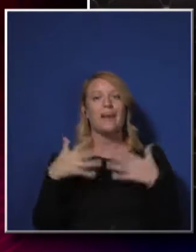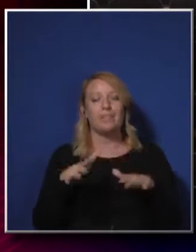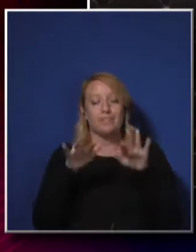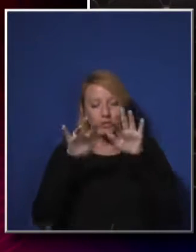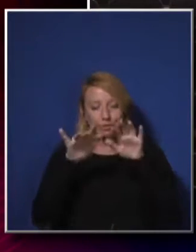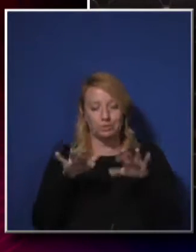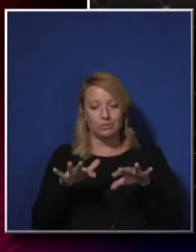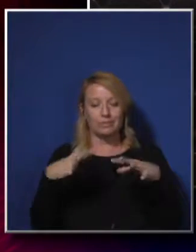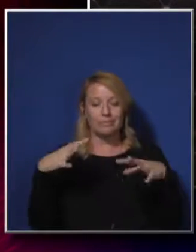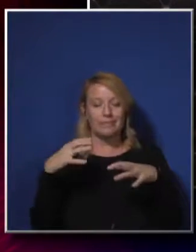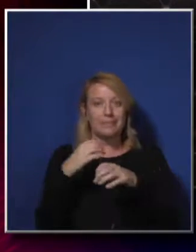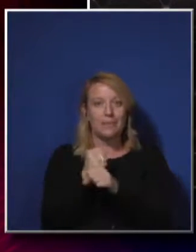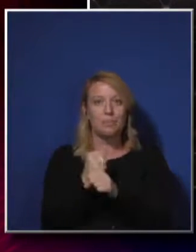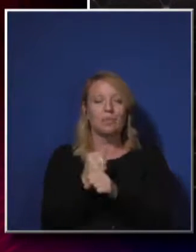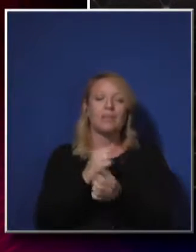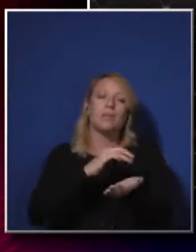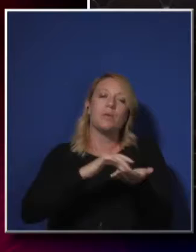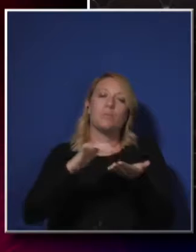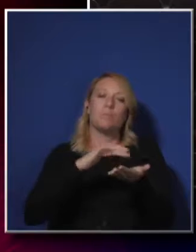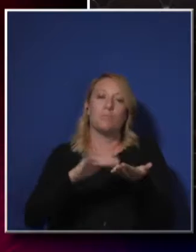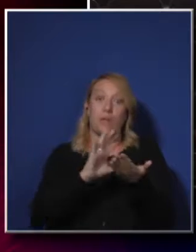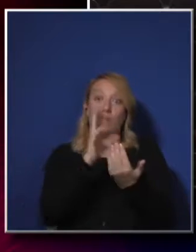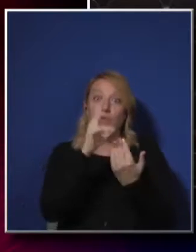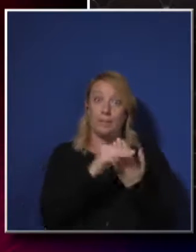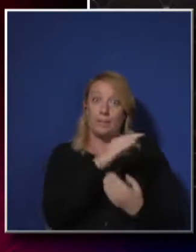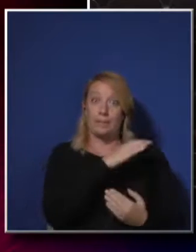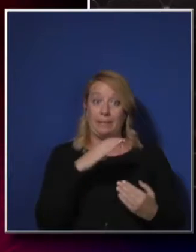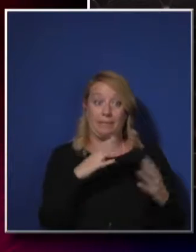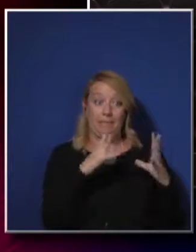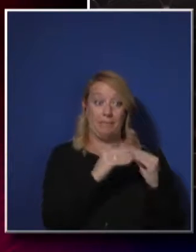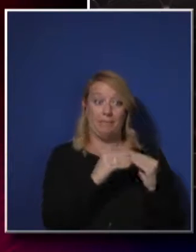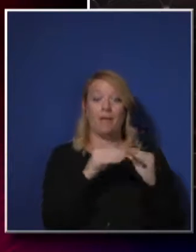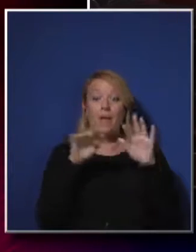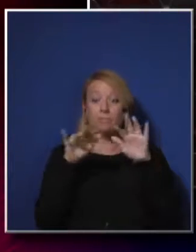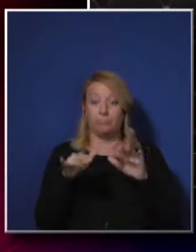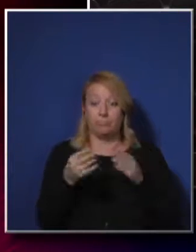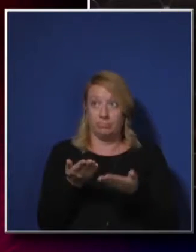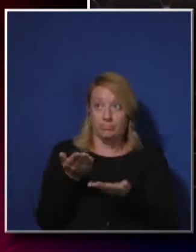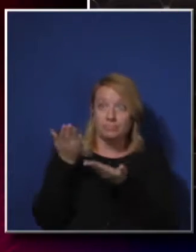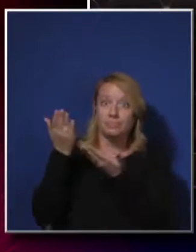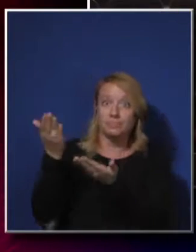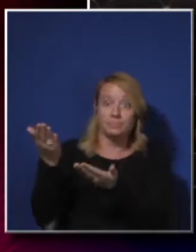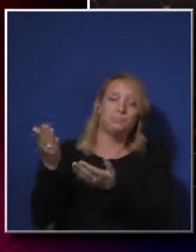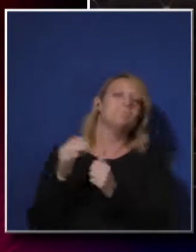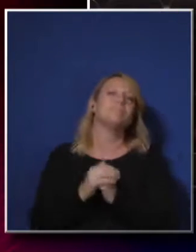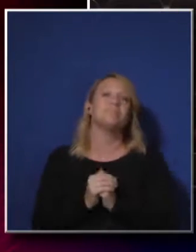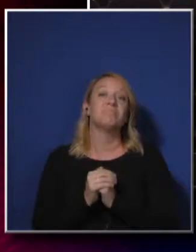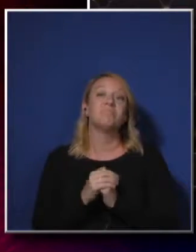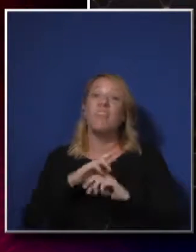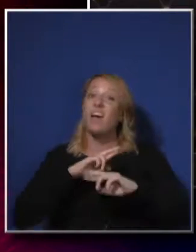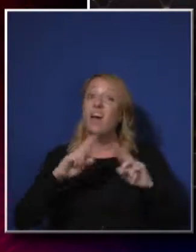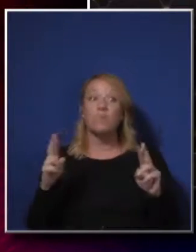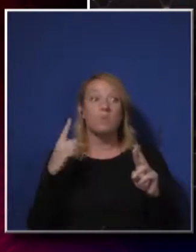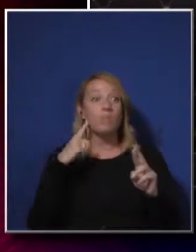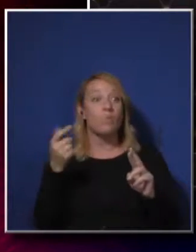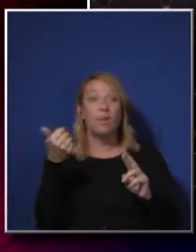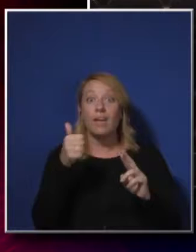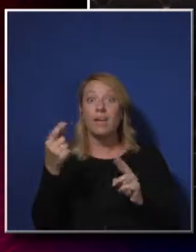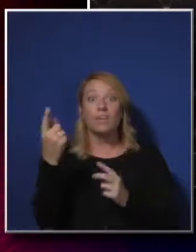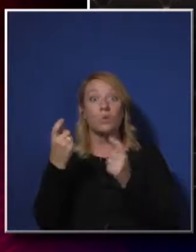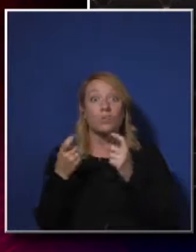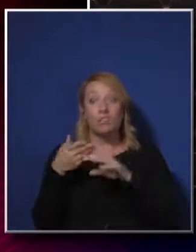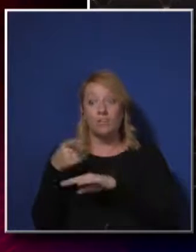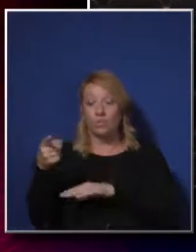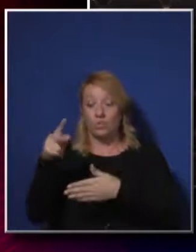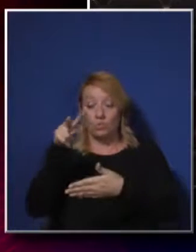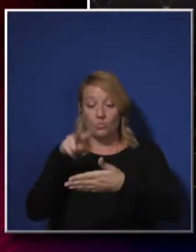Curriculum Committee meeting that happened on October 3rd with a table. I'm ready to take any questions you may have on that. This